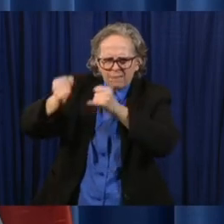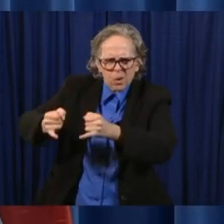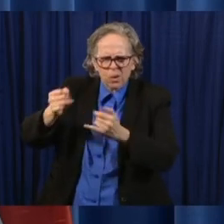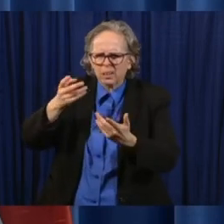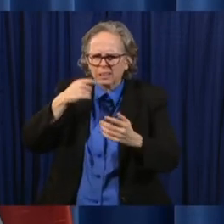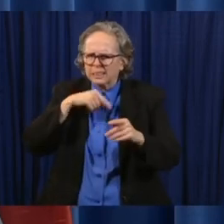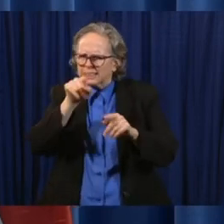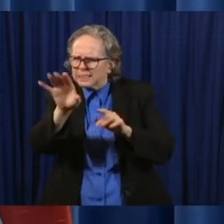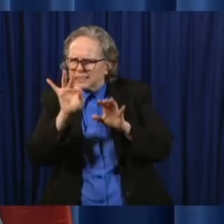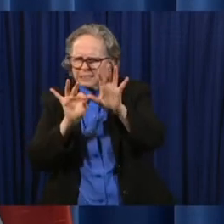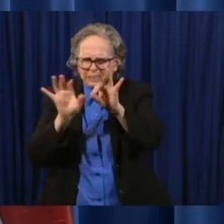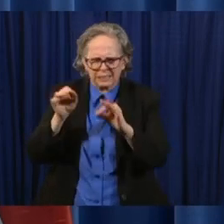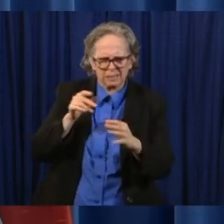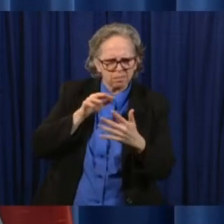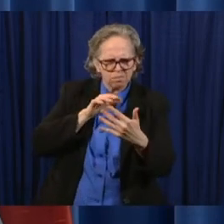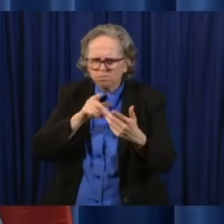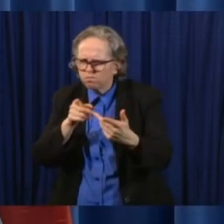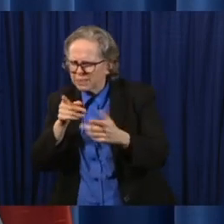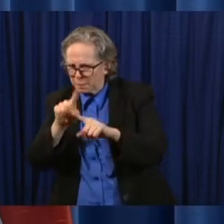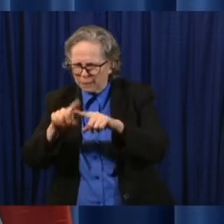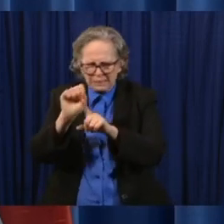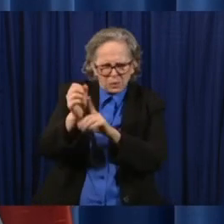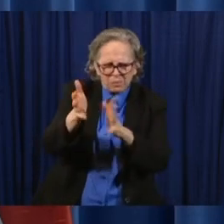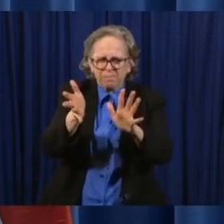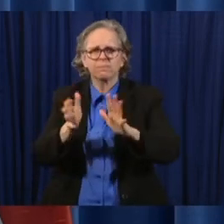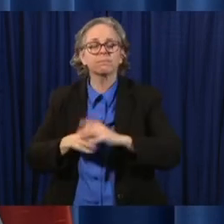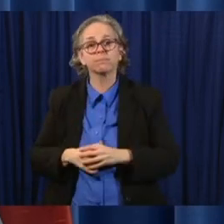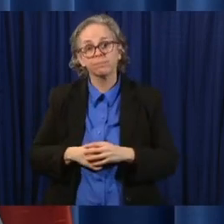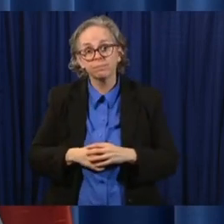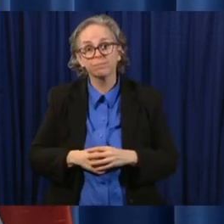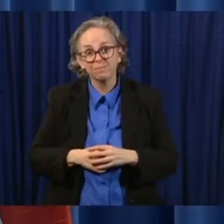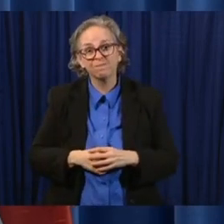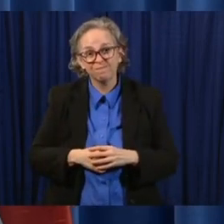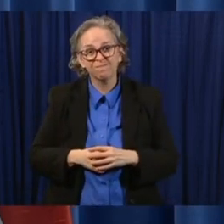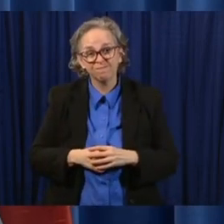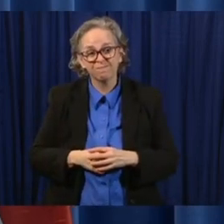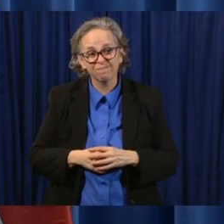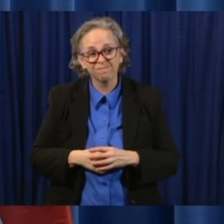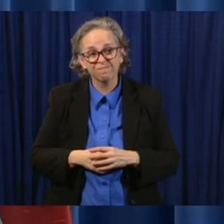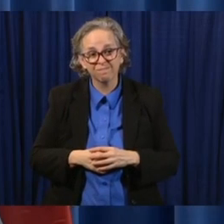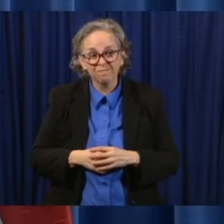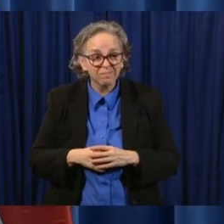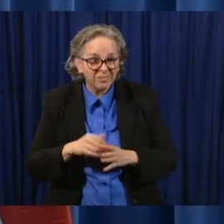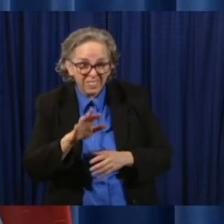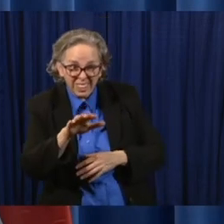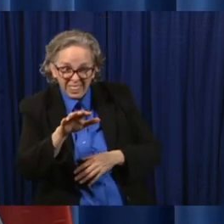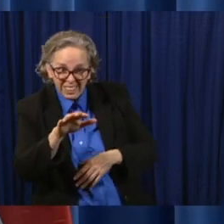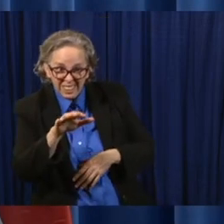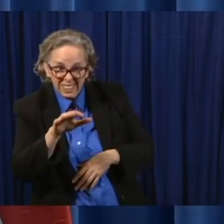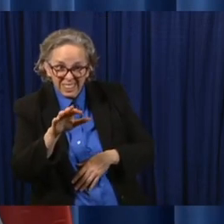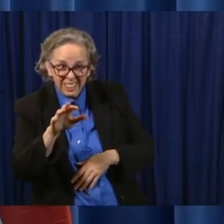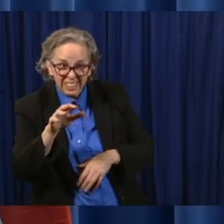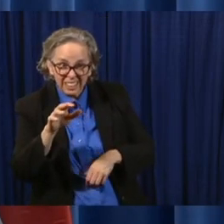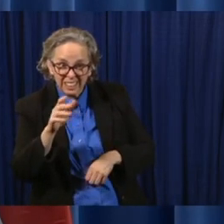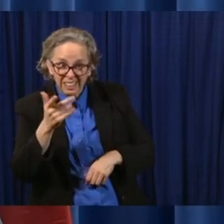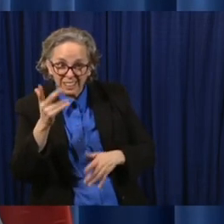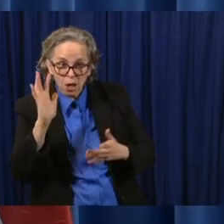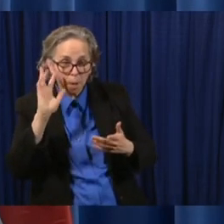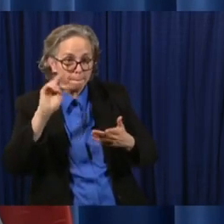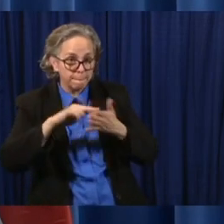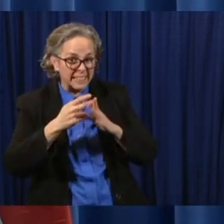that's being worked on by that individual in that individual case. And would they be expected to quarantine themselves for 14